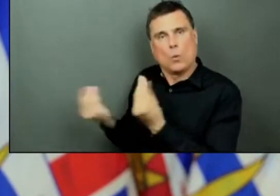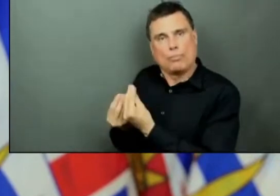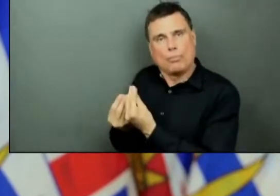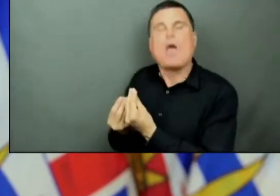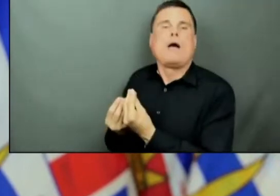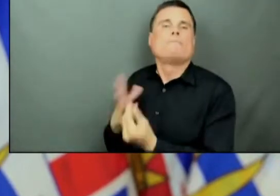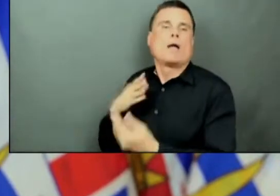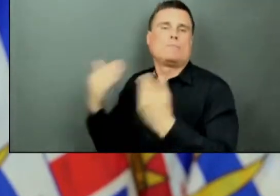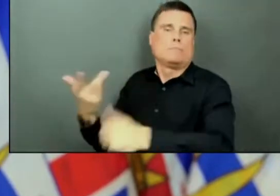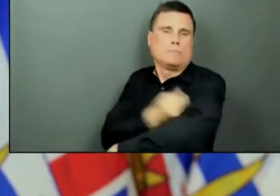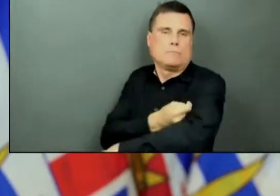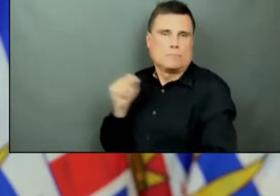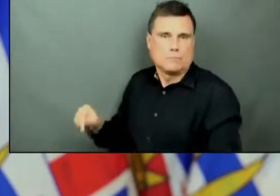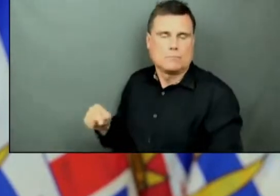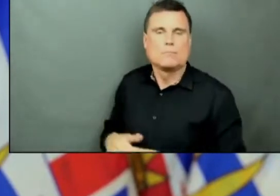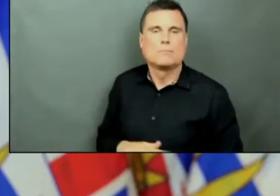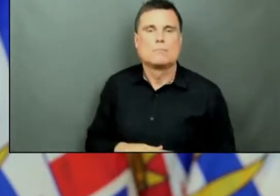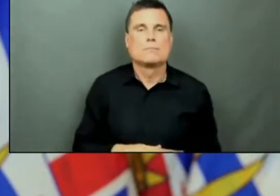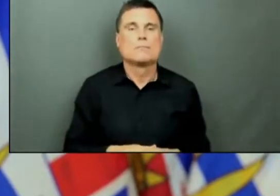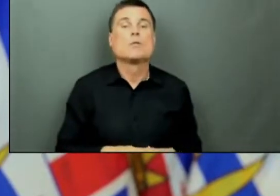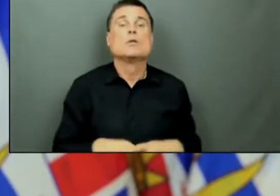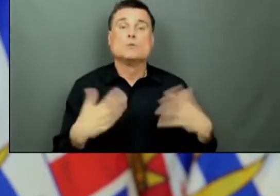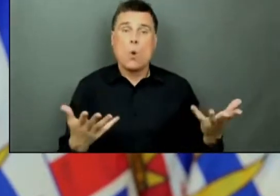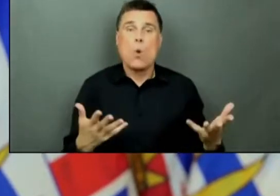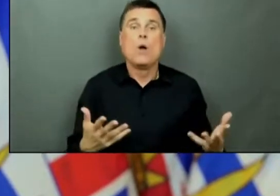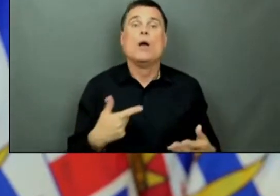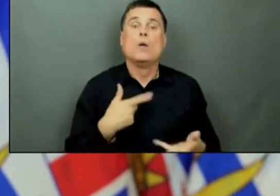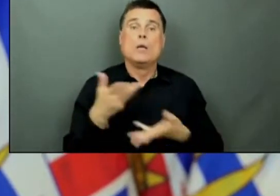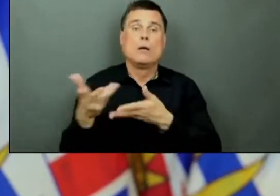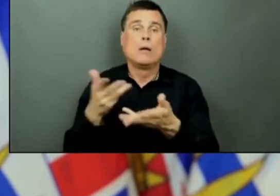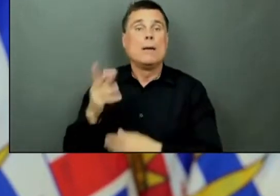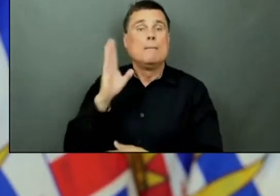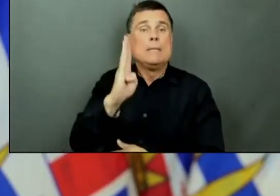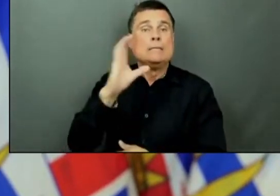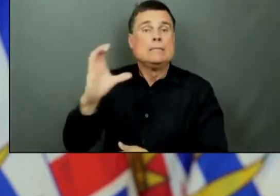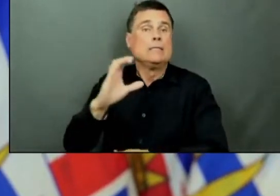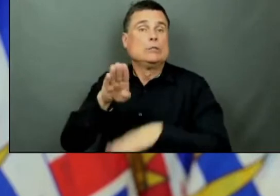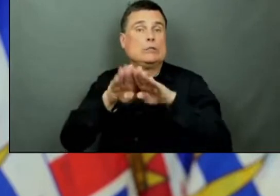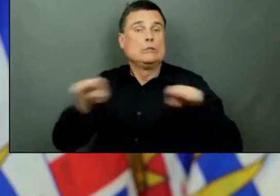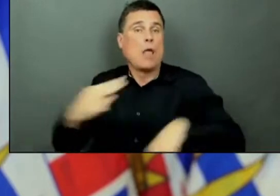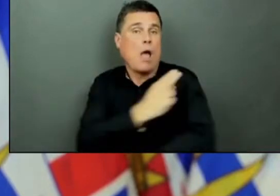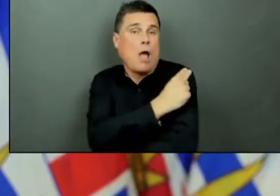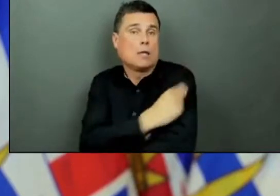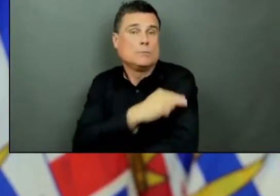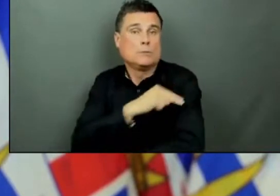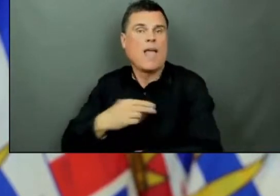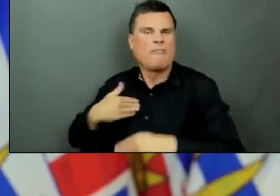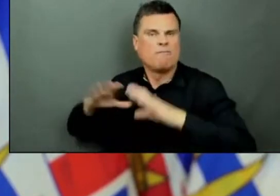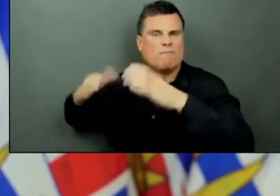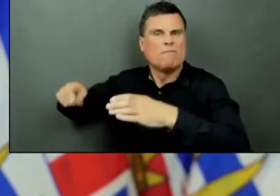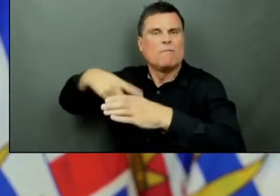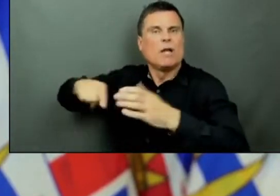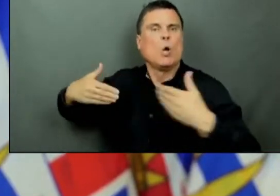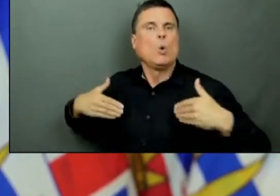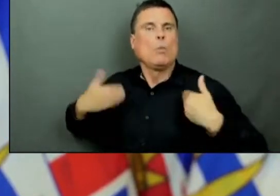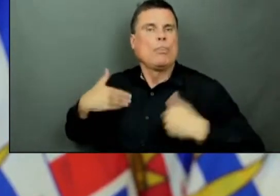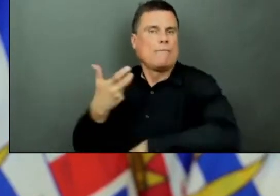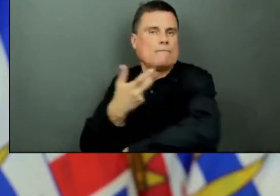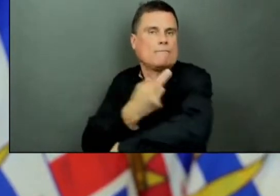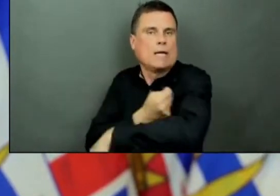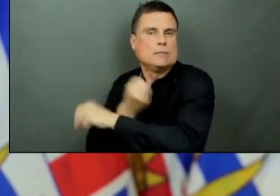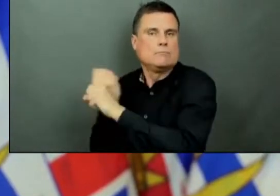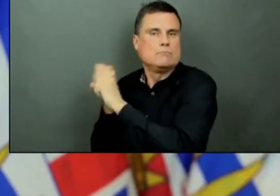Youth Vaccination Advisory Committee from the BC Children's Hospital to make sure that we have youth-friendly clinics available,